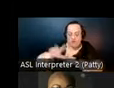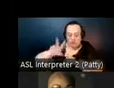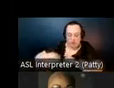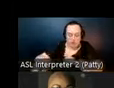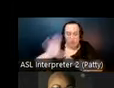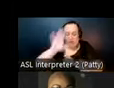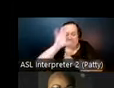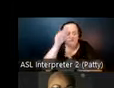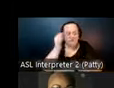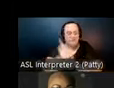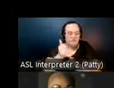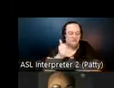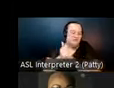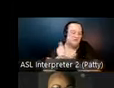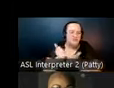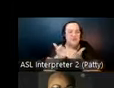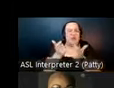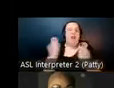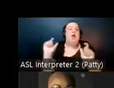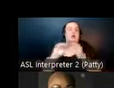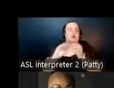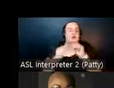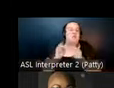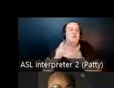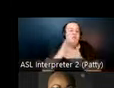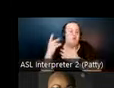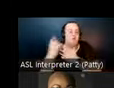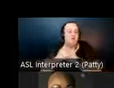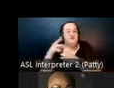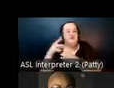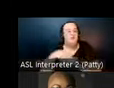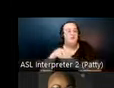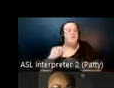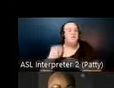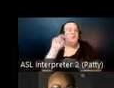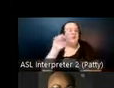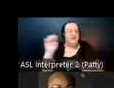with a large number of projects within the Northeast region.